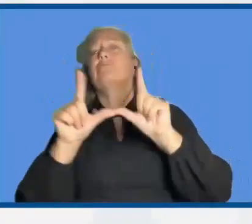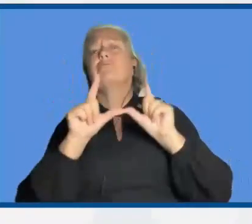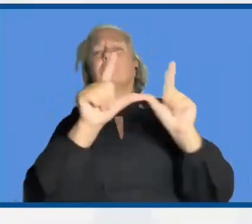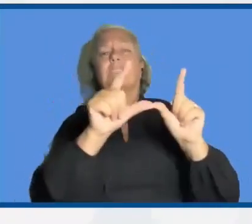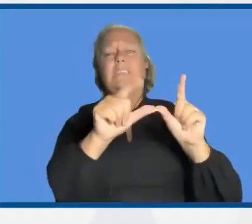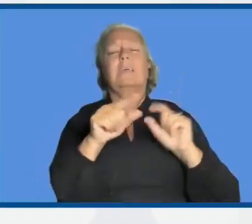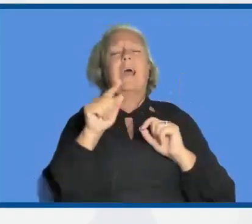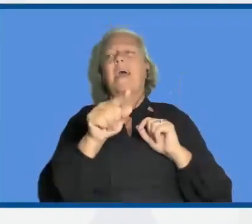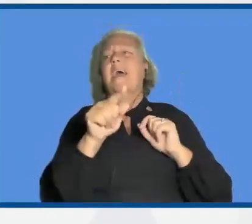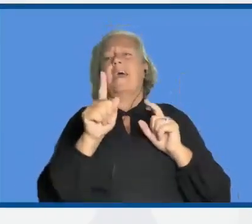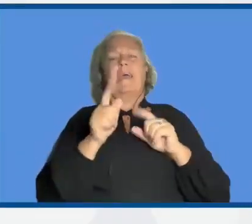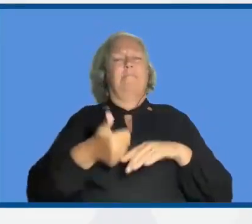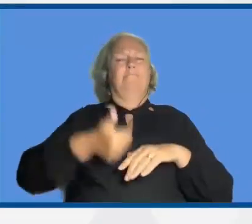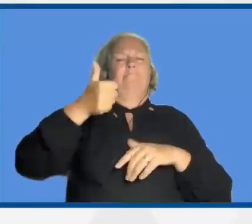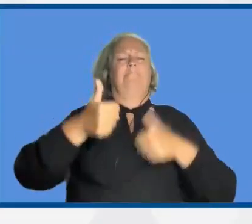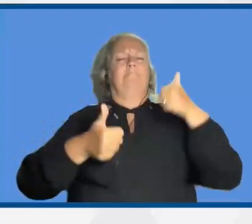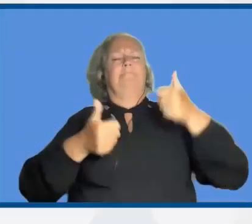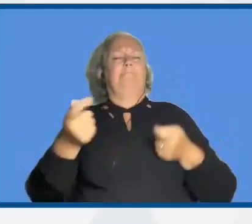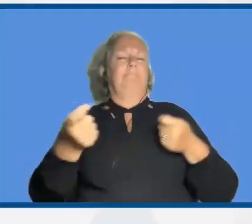programs, are really